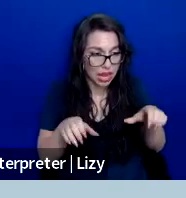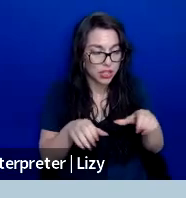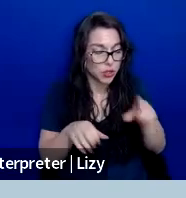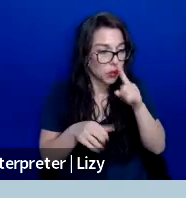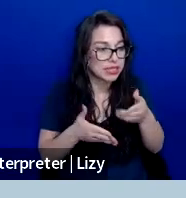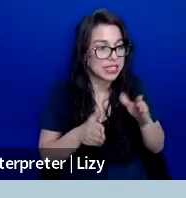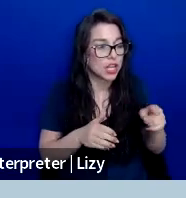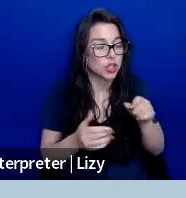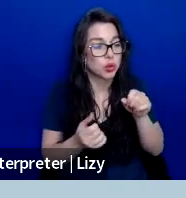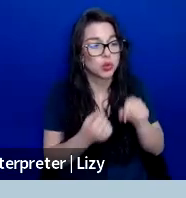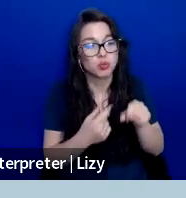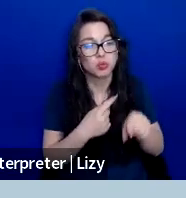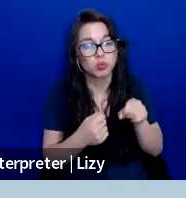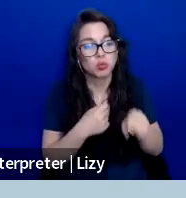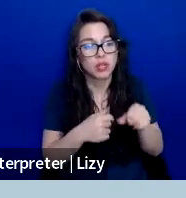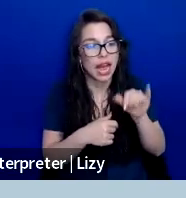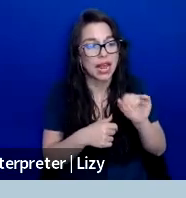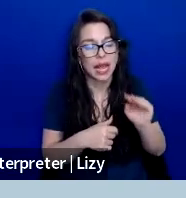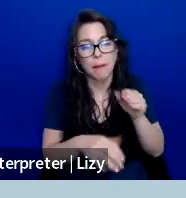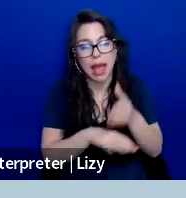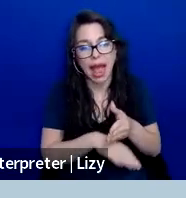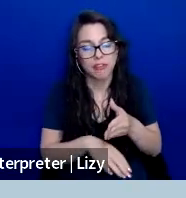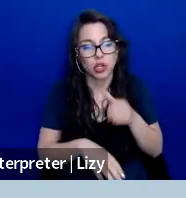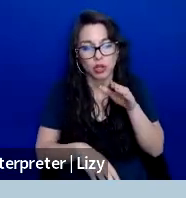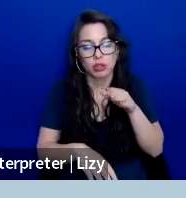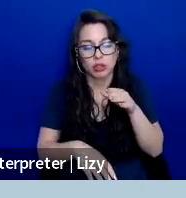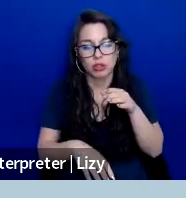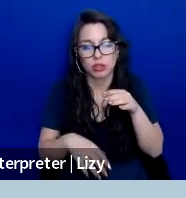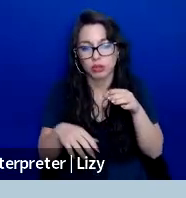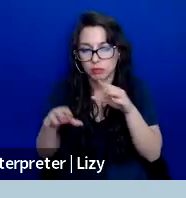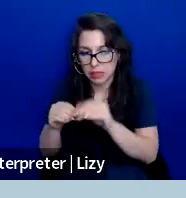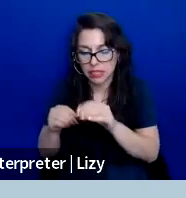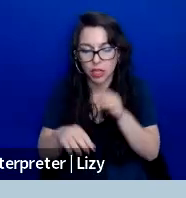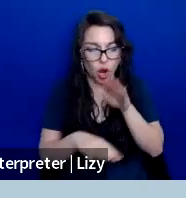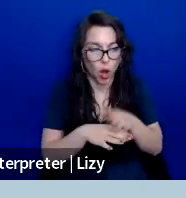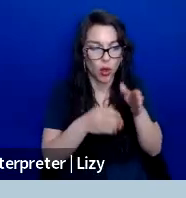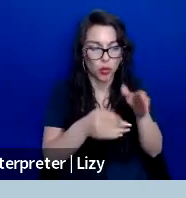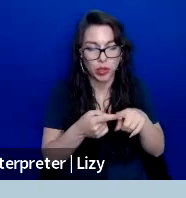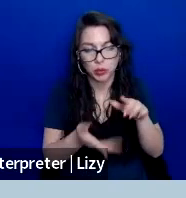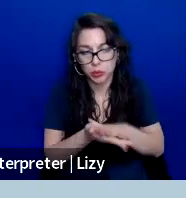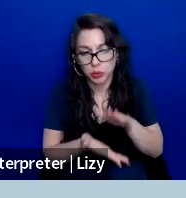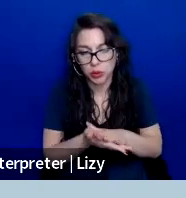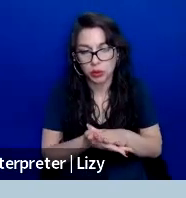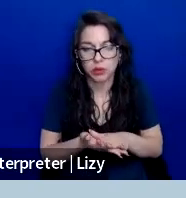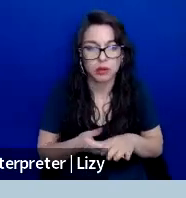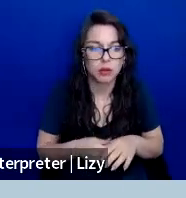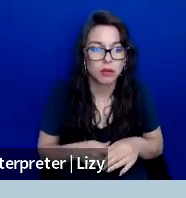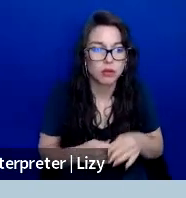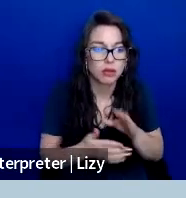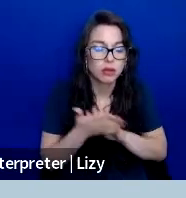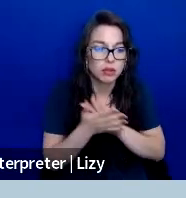message after our appointment on our way to school, as long as you don't throw a temper tantrum about it. Turning it off once you get to